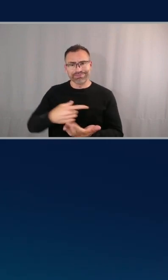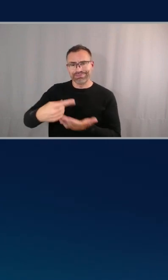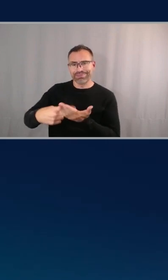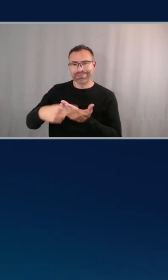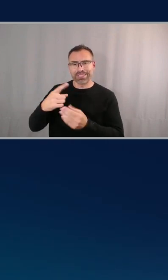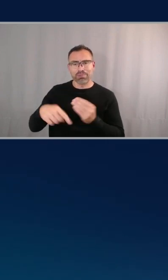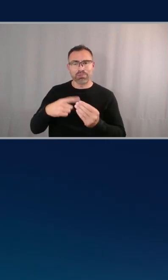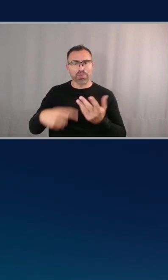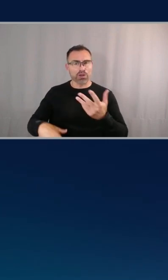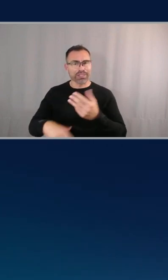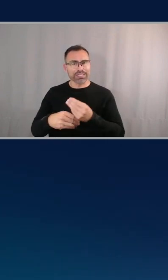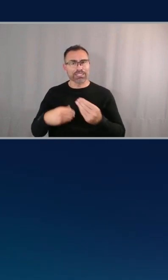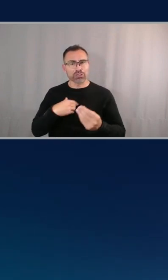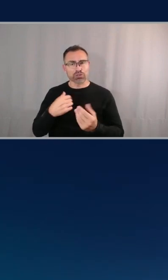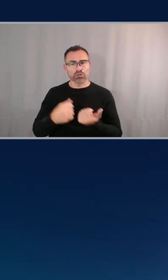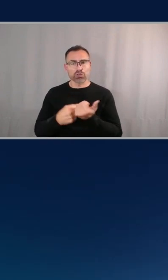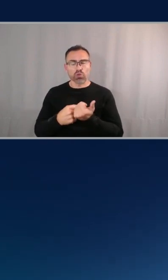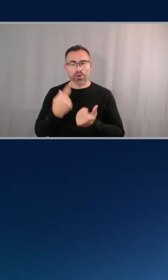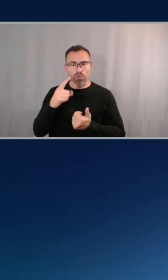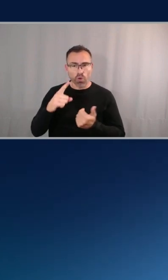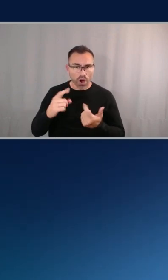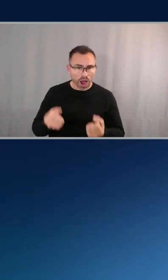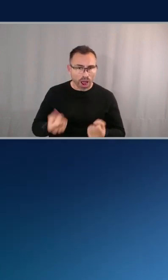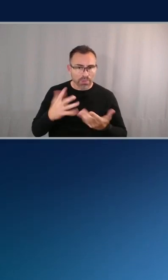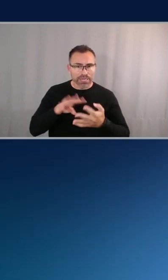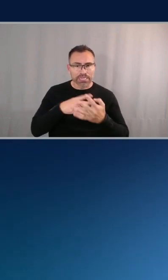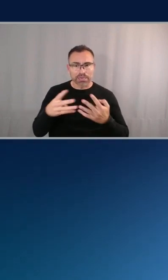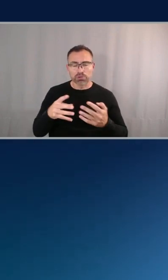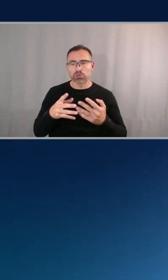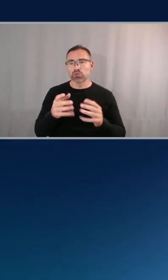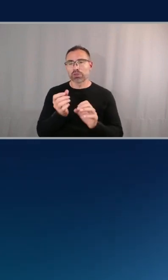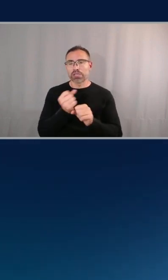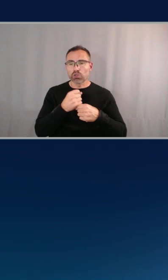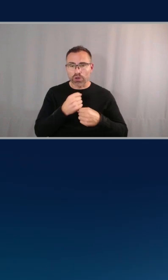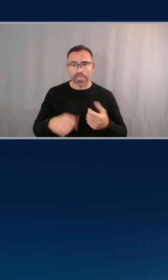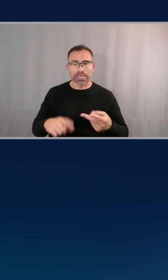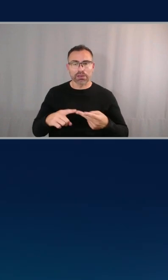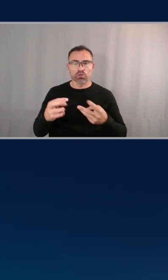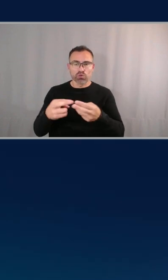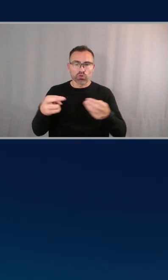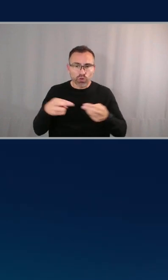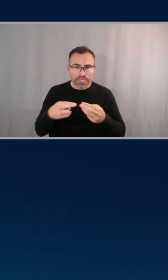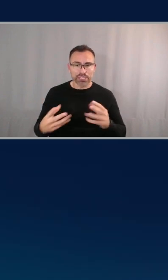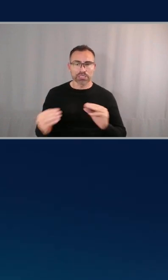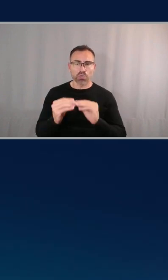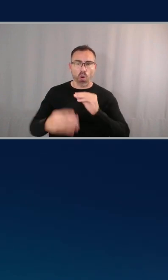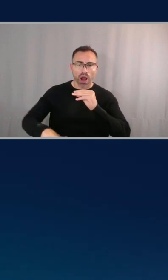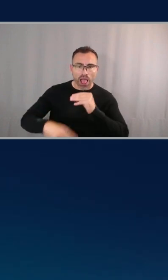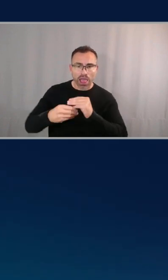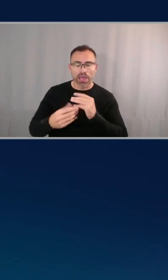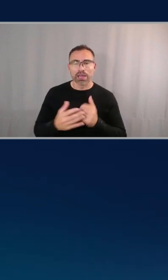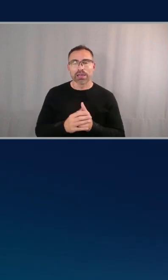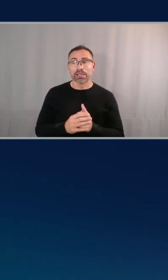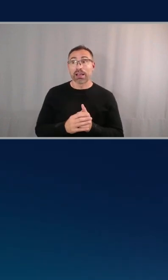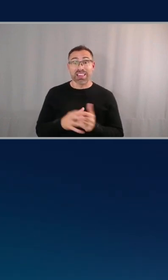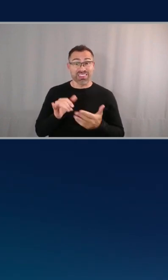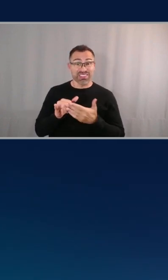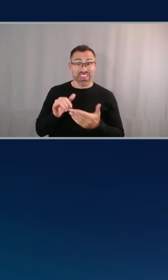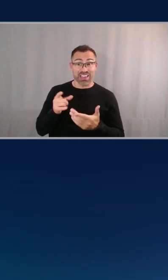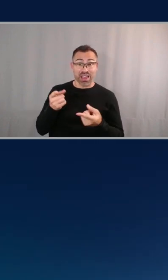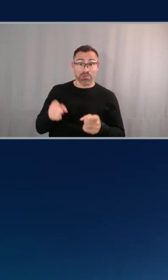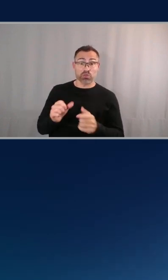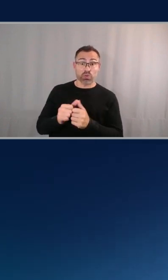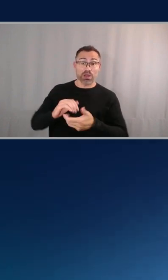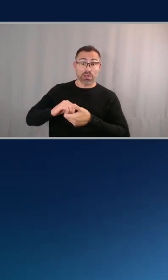for the number of tables that you can create, more regions, all of that is just basically coming from partners and essentially